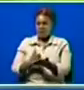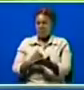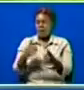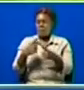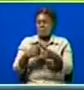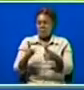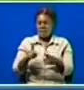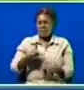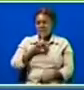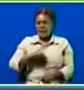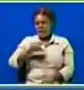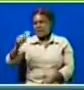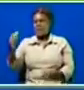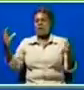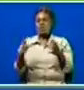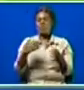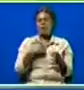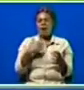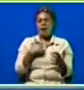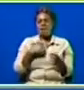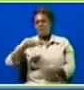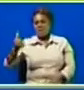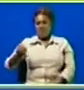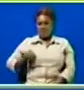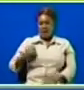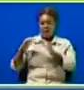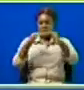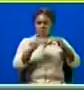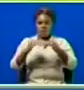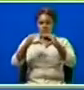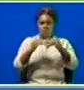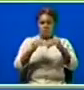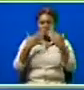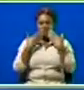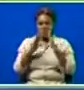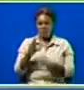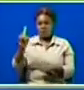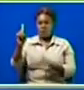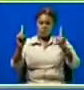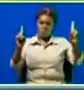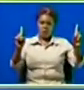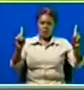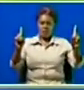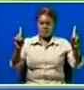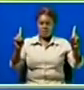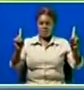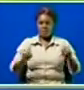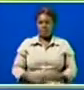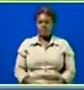luck came knocking for Makolanda's as Christine Asuko equalized to end the first round in a 1-1 tie.